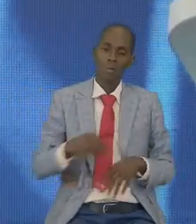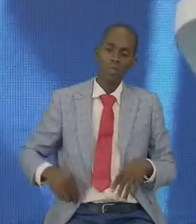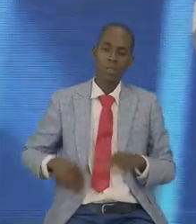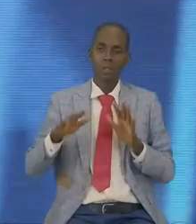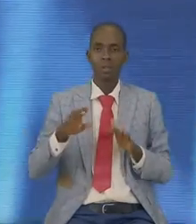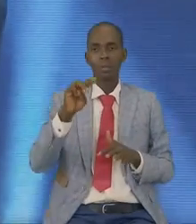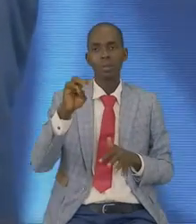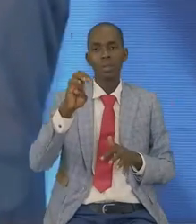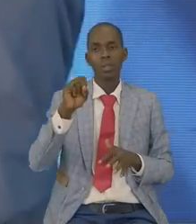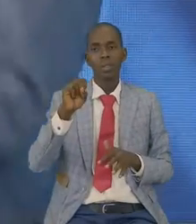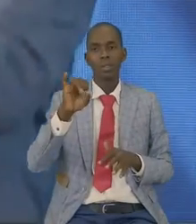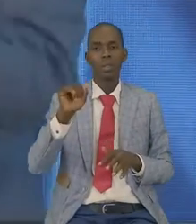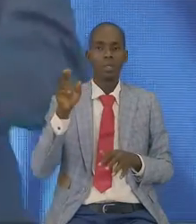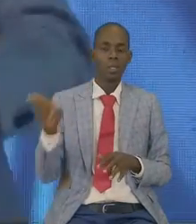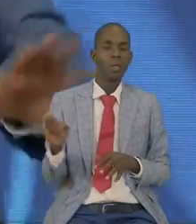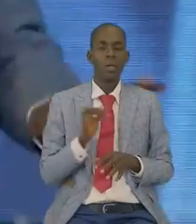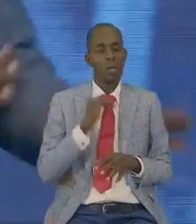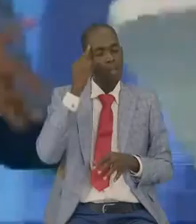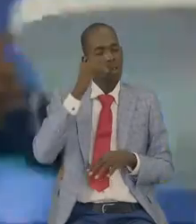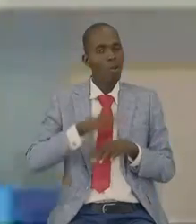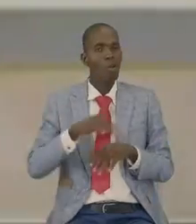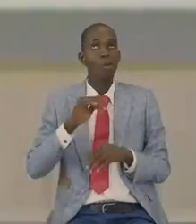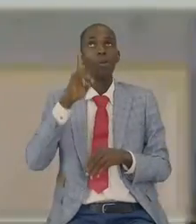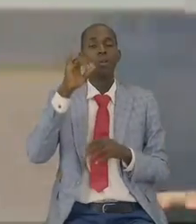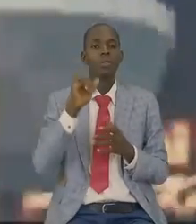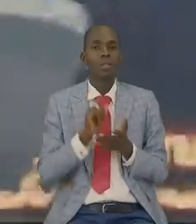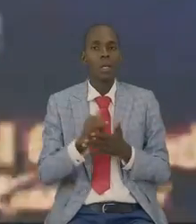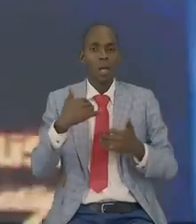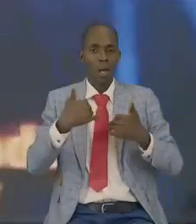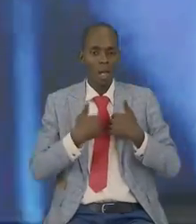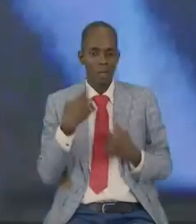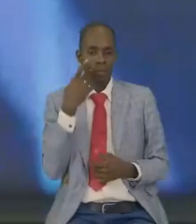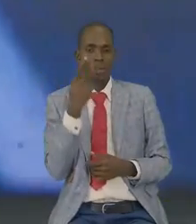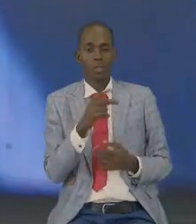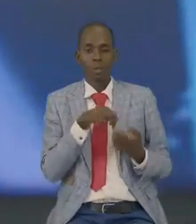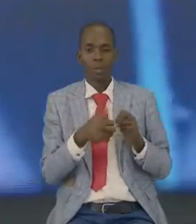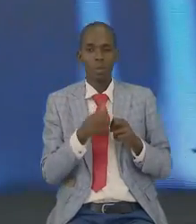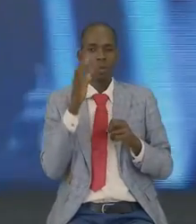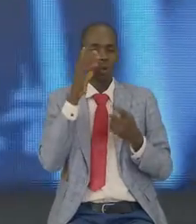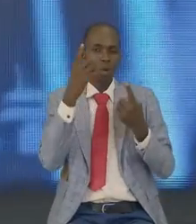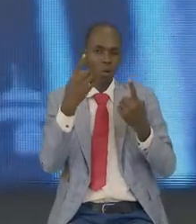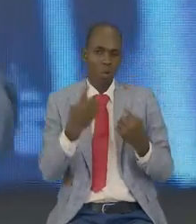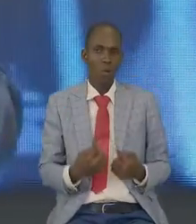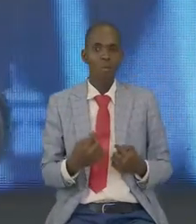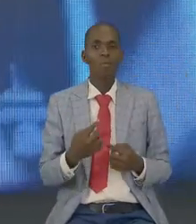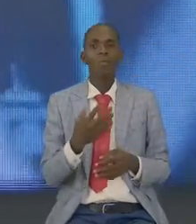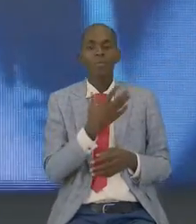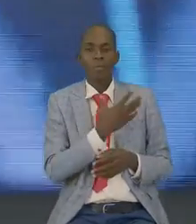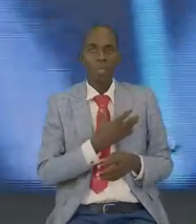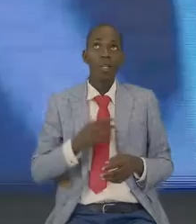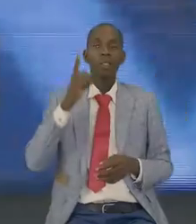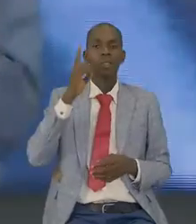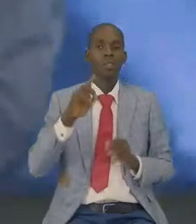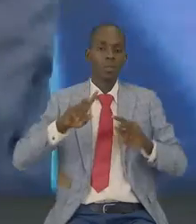I think about the one that has seen that those problems will come, and he'll provide